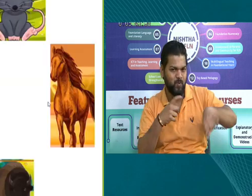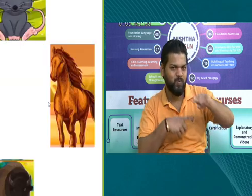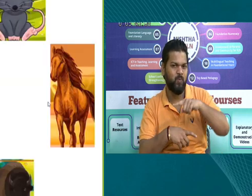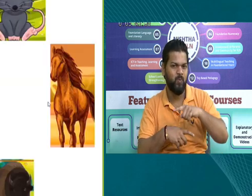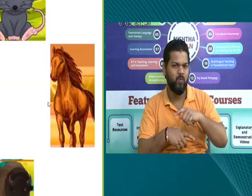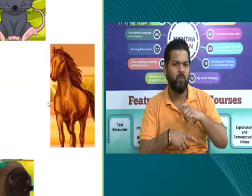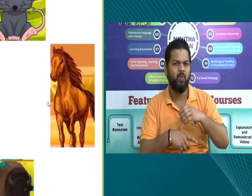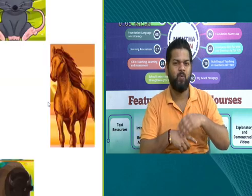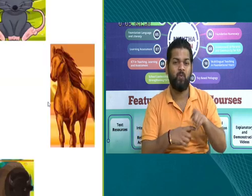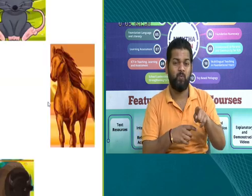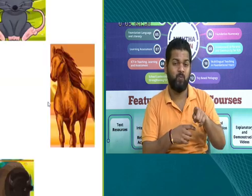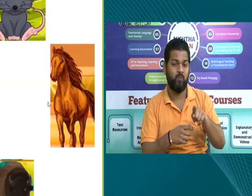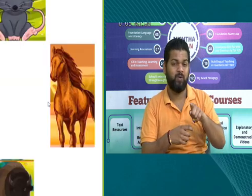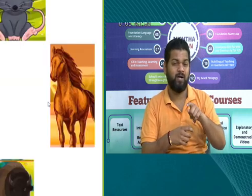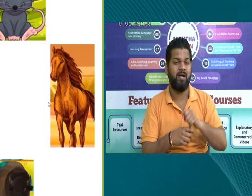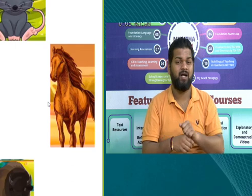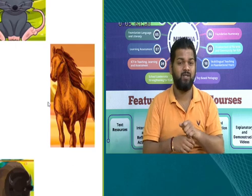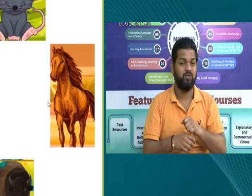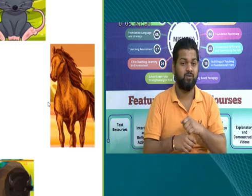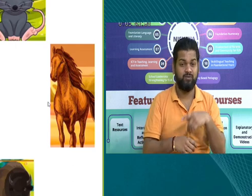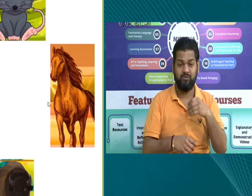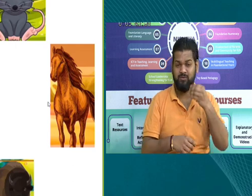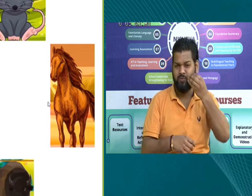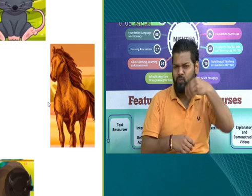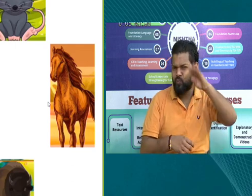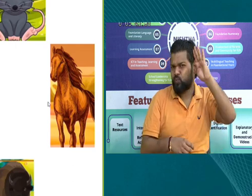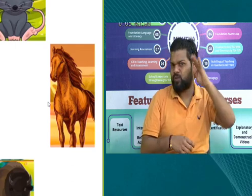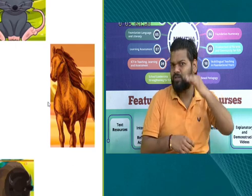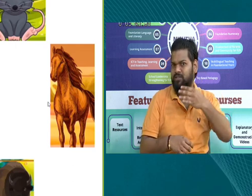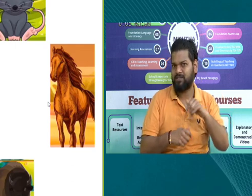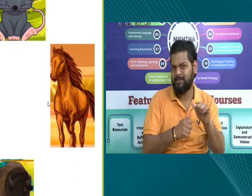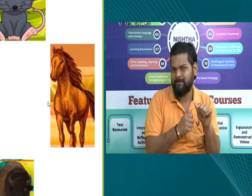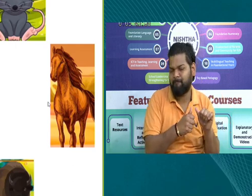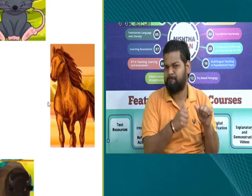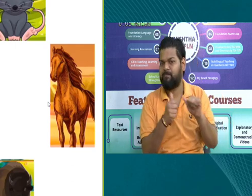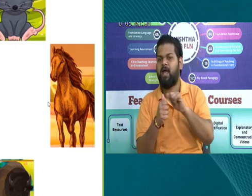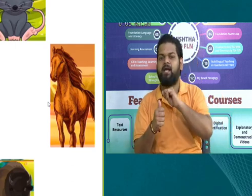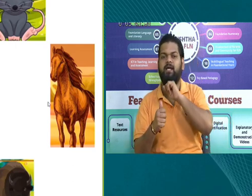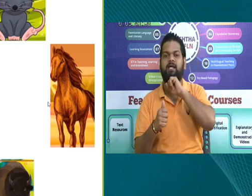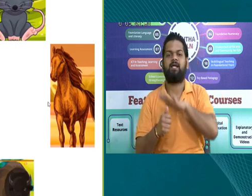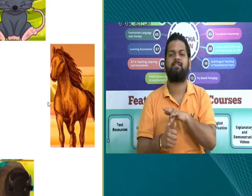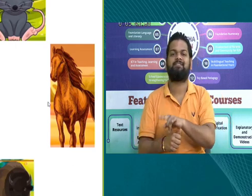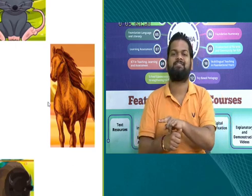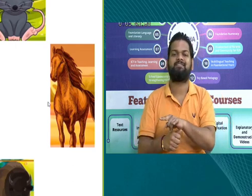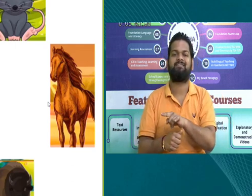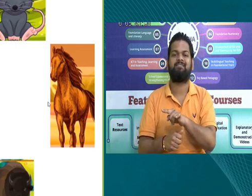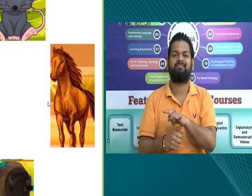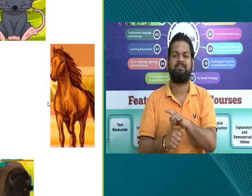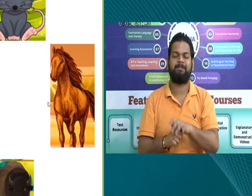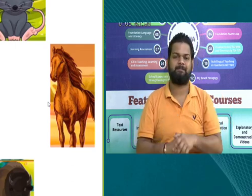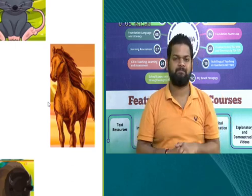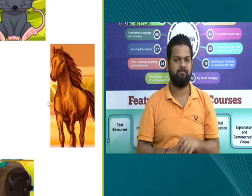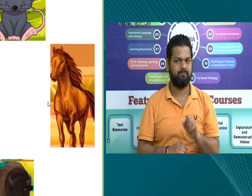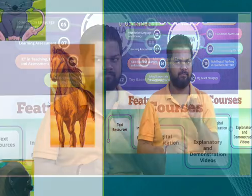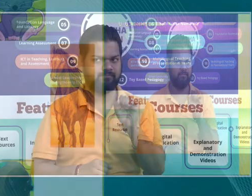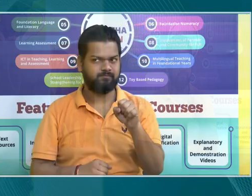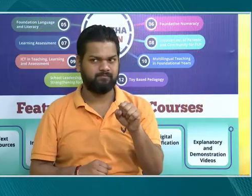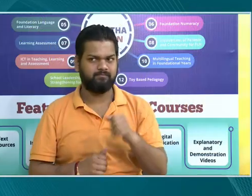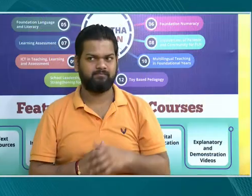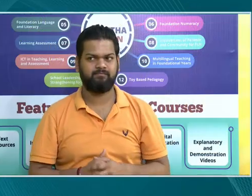older. Okay. Now see this flask? Yeah. So, ma'am, I was just thinking about